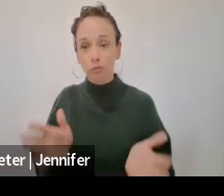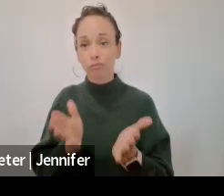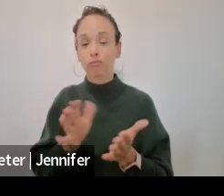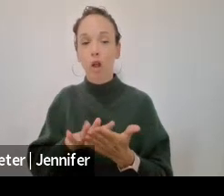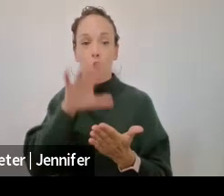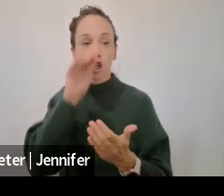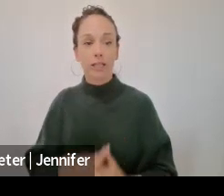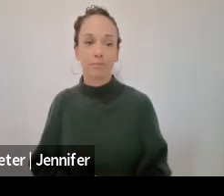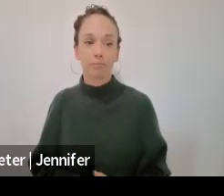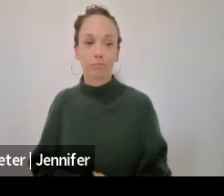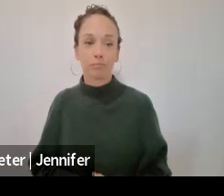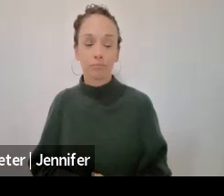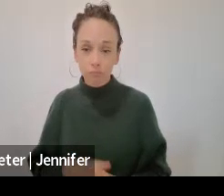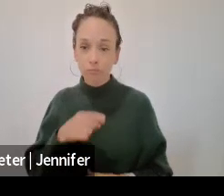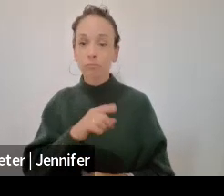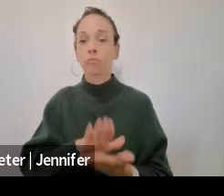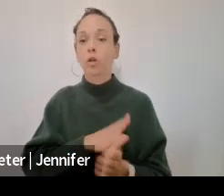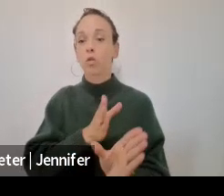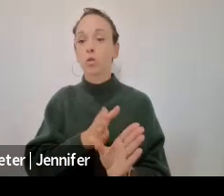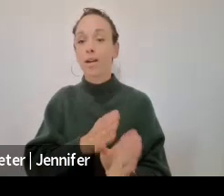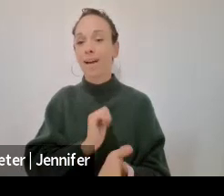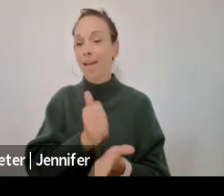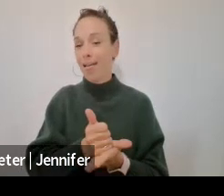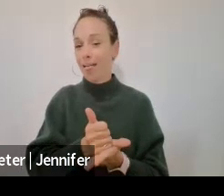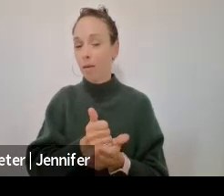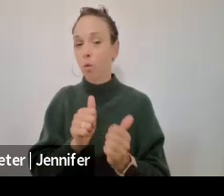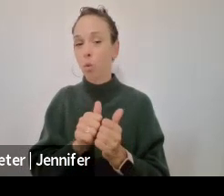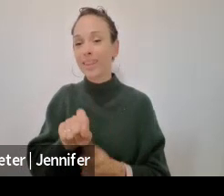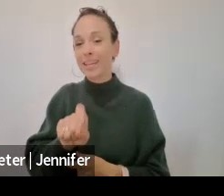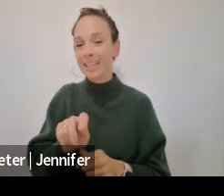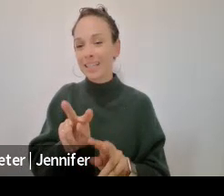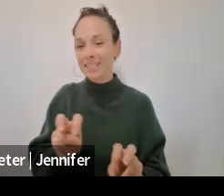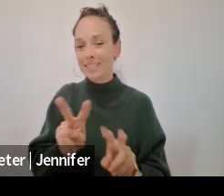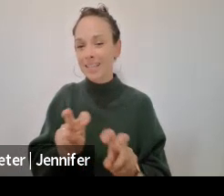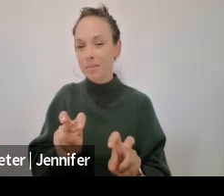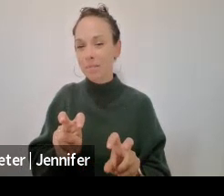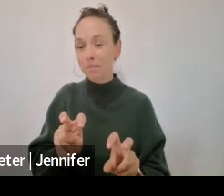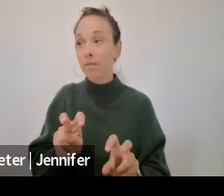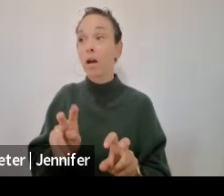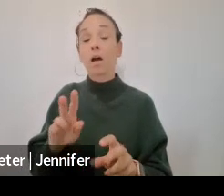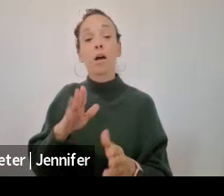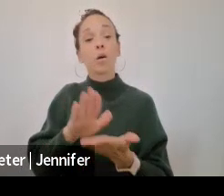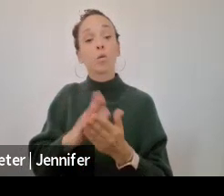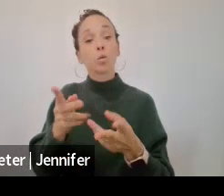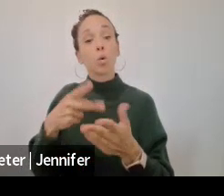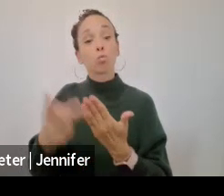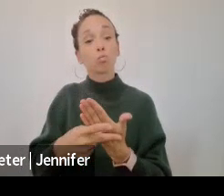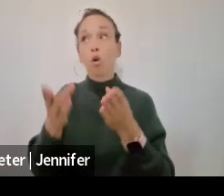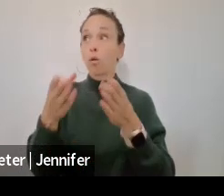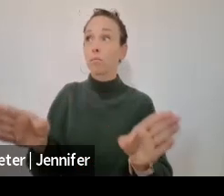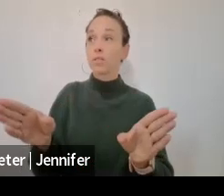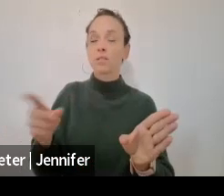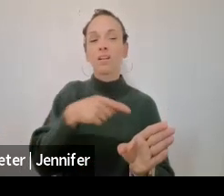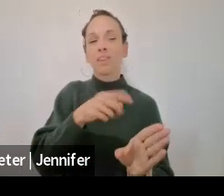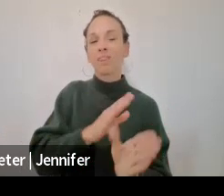school psychologists assist in conducting needs assessments to help school-wide programs based on the needs, of course, of